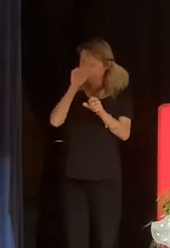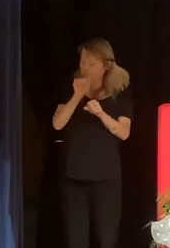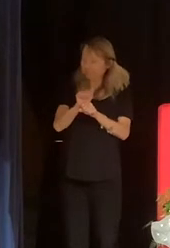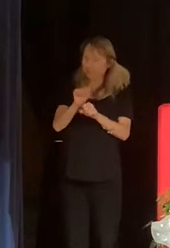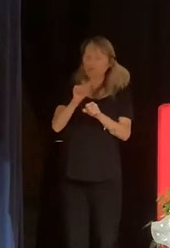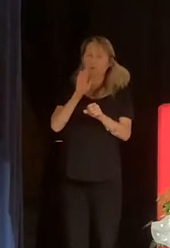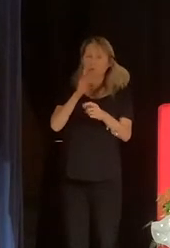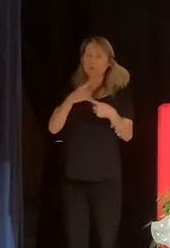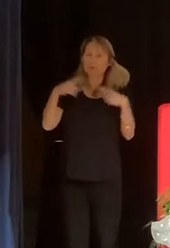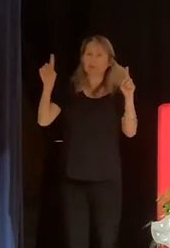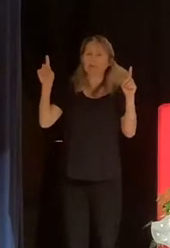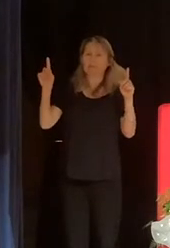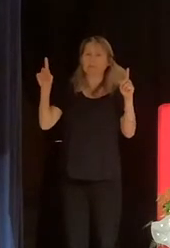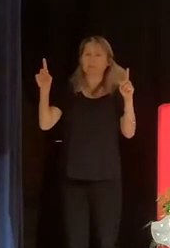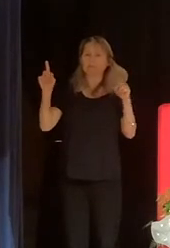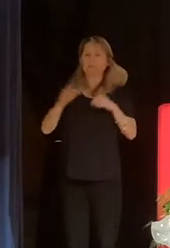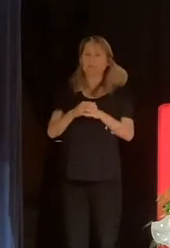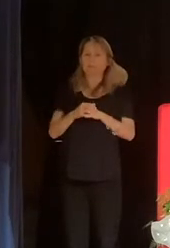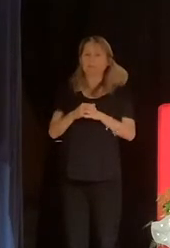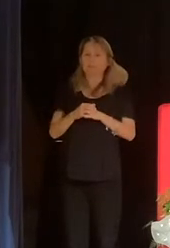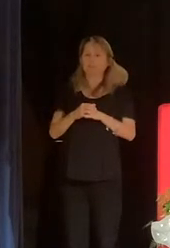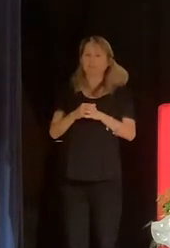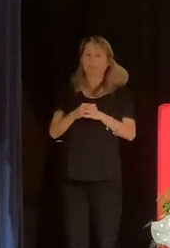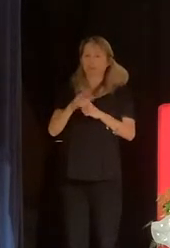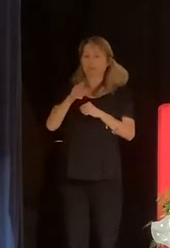The world that we live in is a small world.